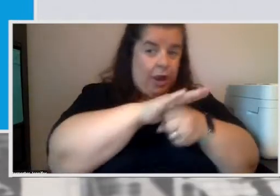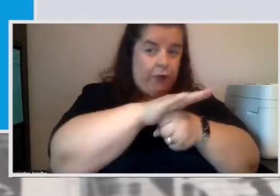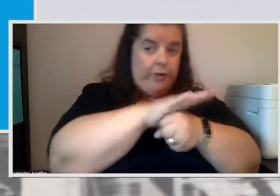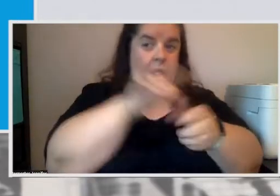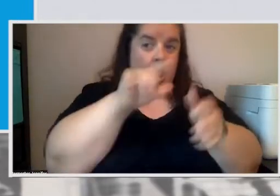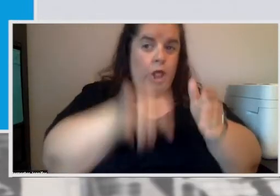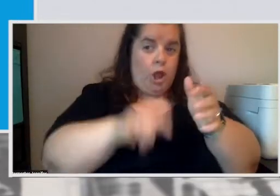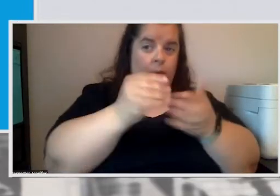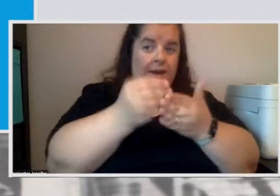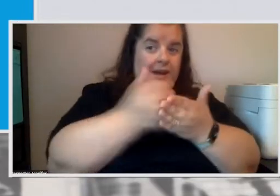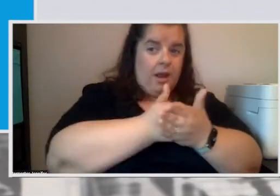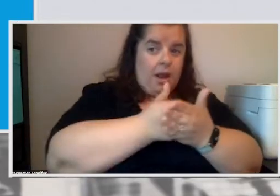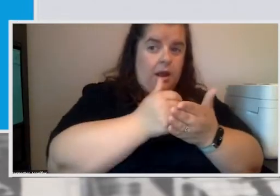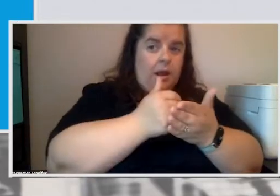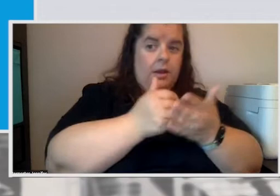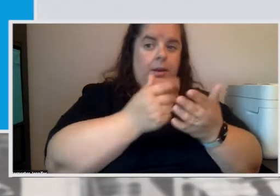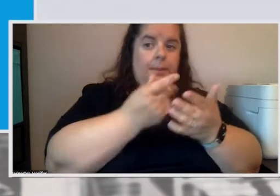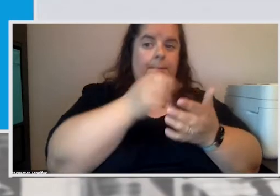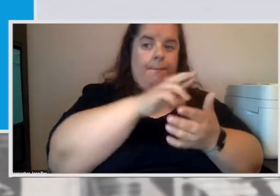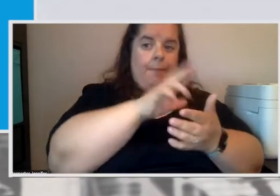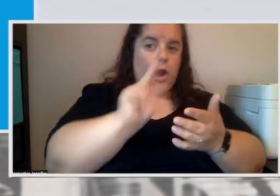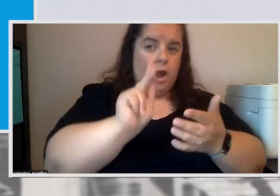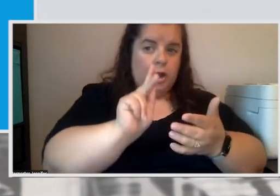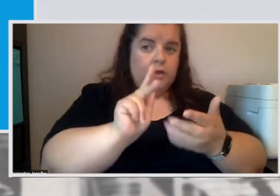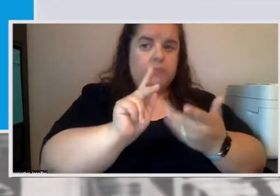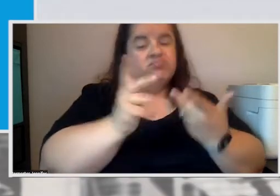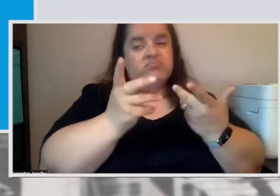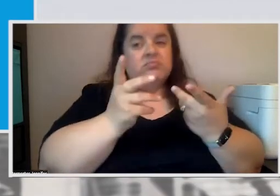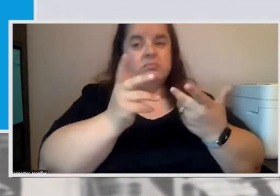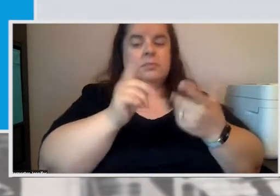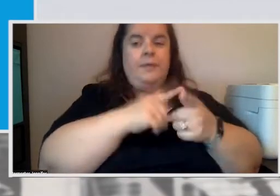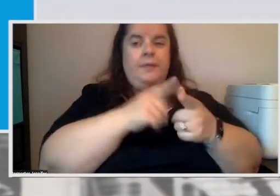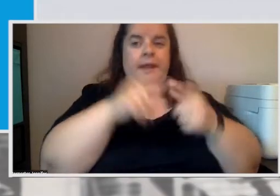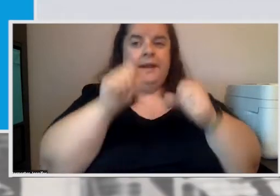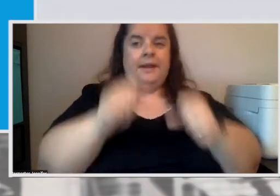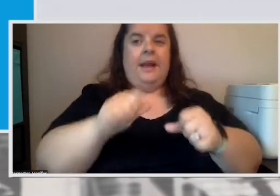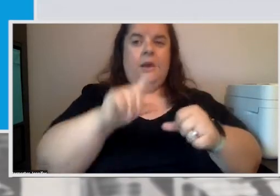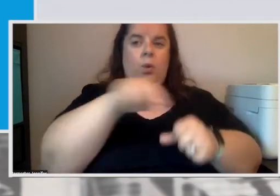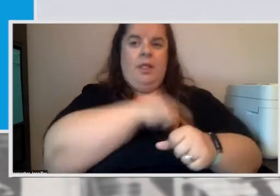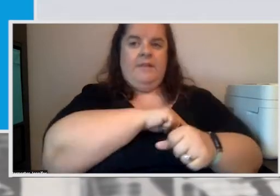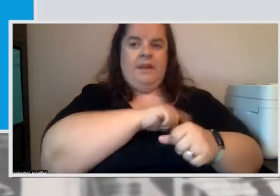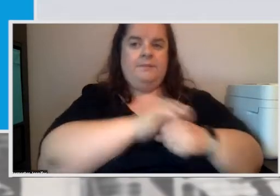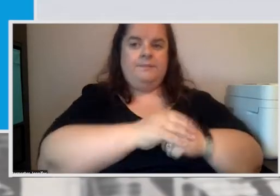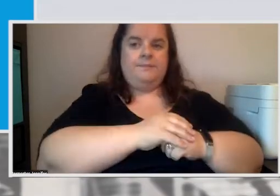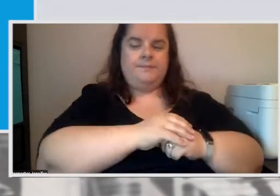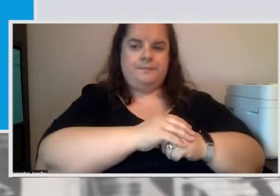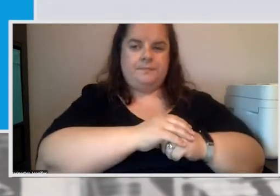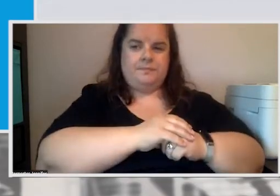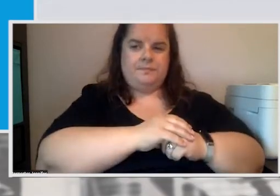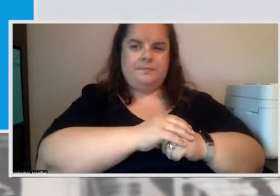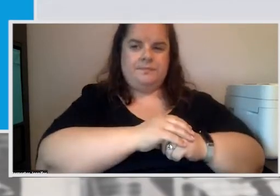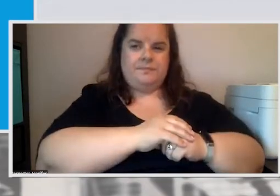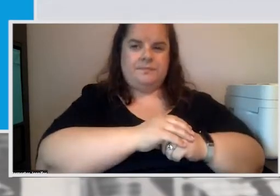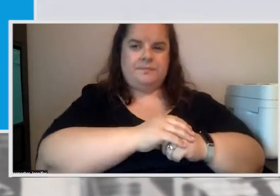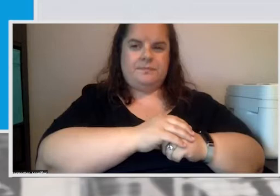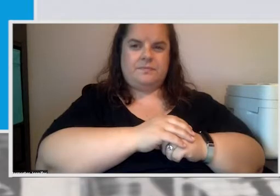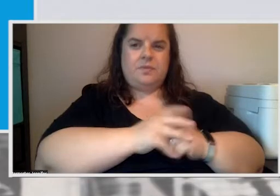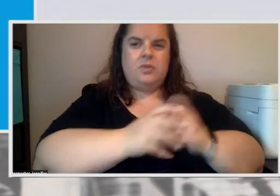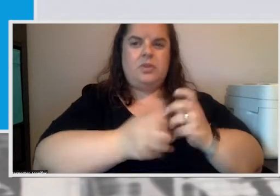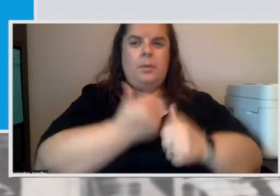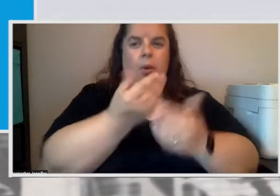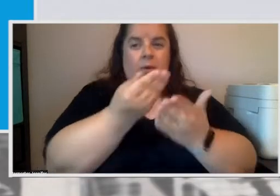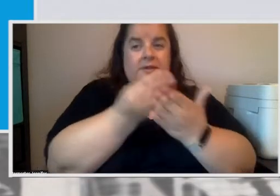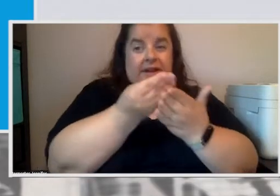that, right, through census information, then that park would probably qualify as an area benefit. Most of the funding